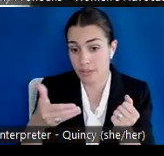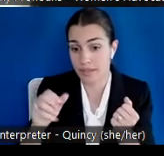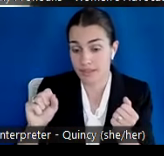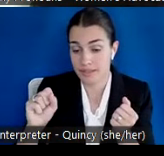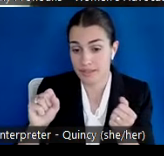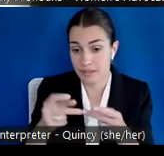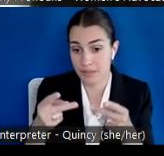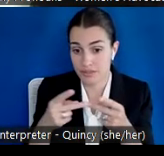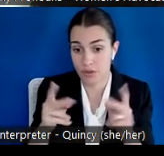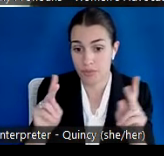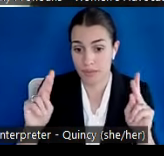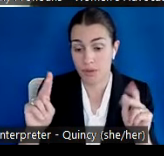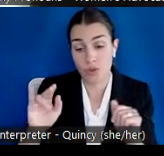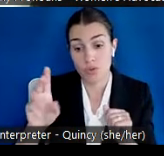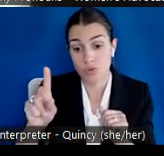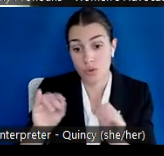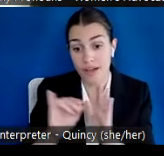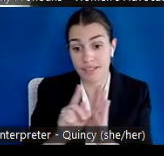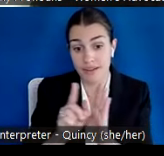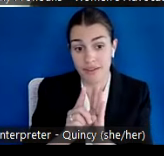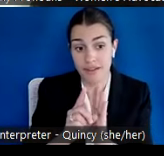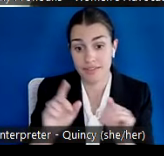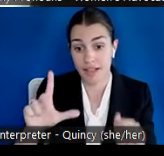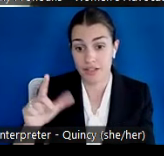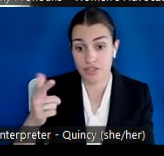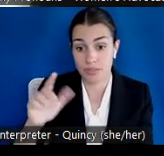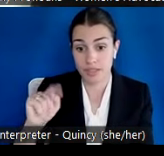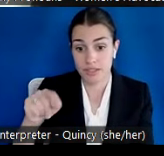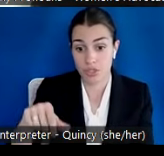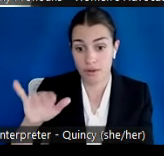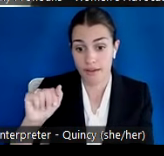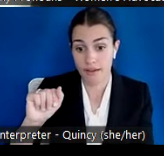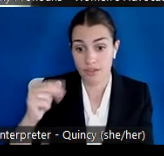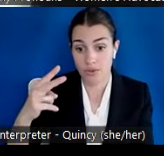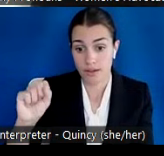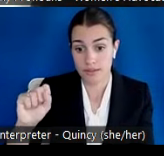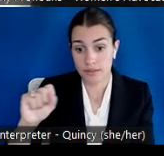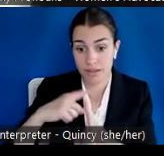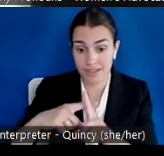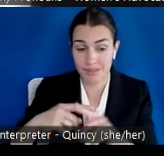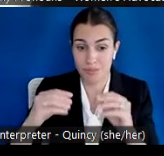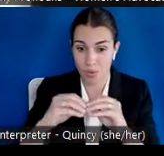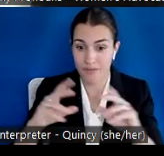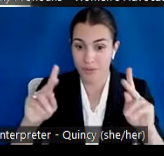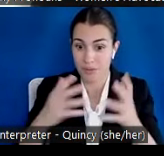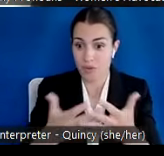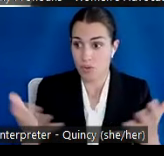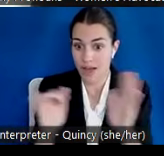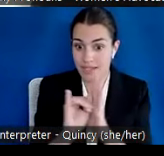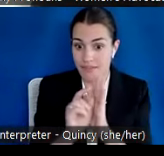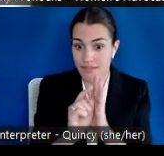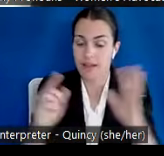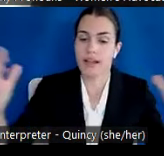as LGBTQIA+. So having more people who have that shared identity in a space can